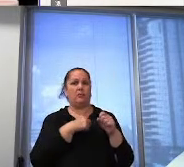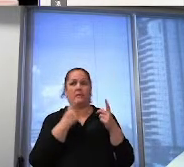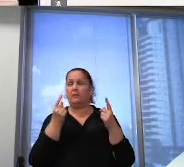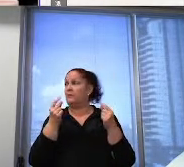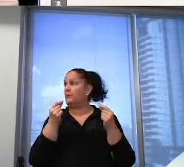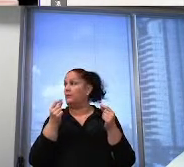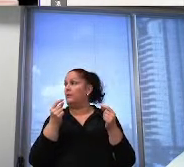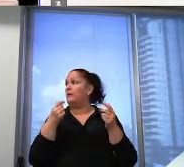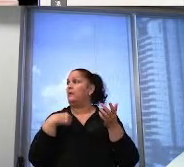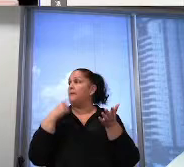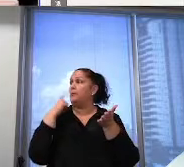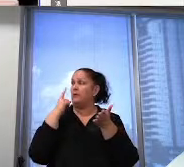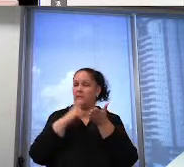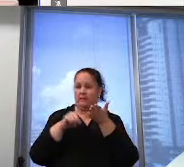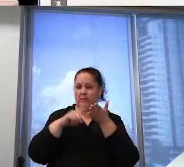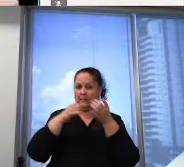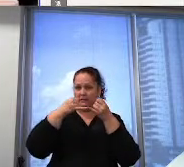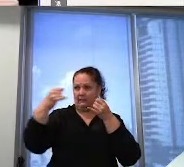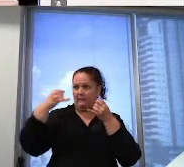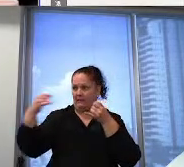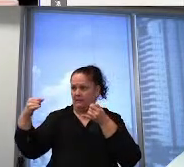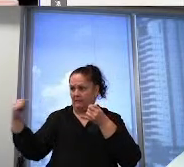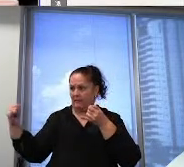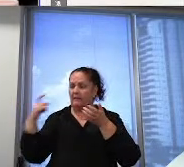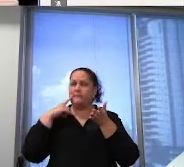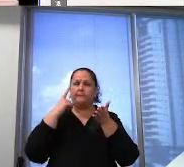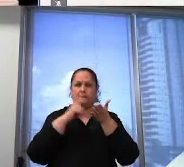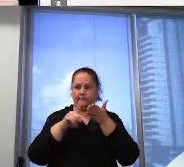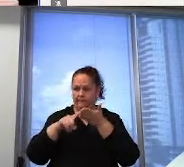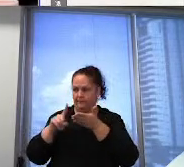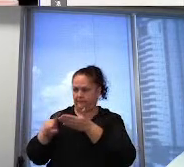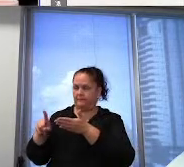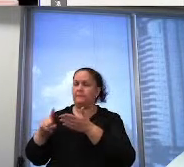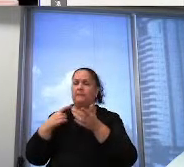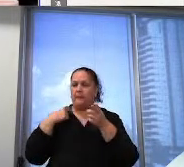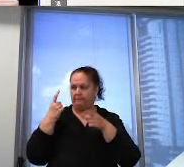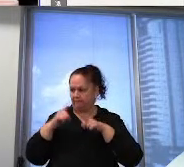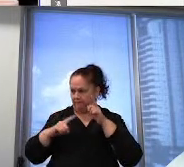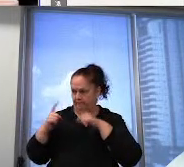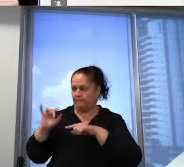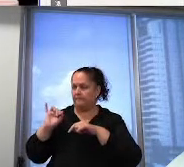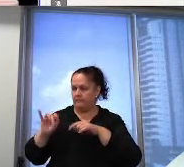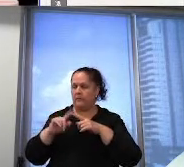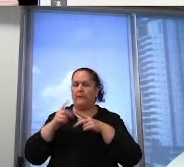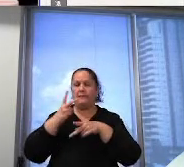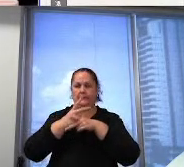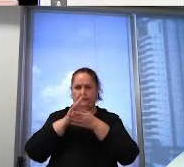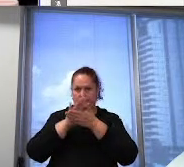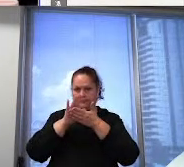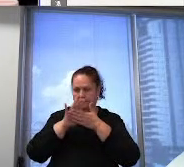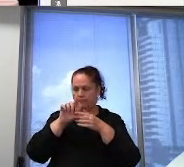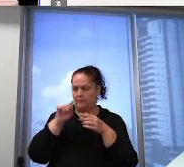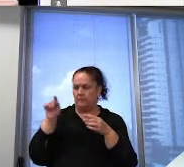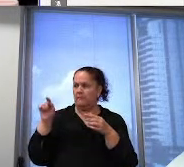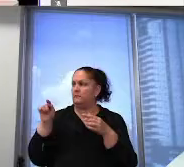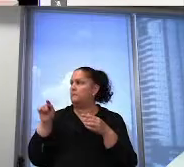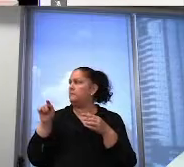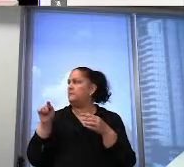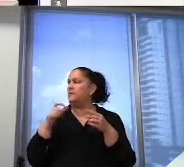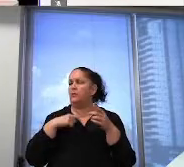so what we did was we inspected the lines. Once we committed to those being important lines that we'll need to do maintenance